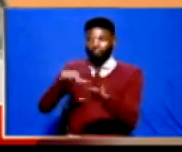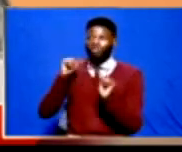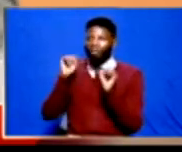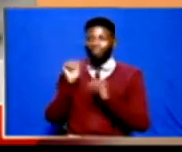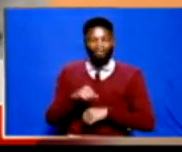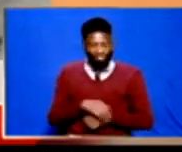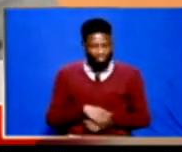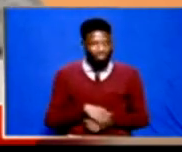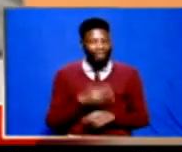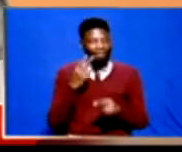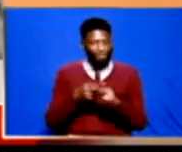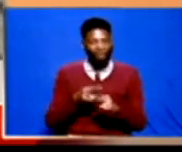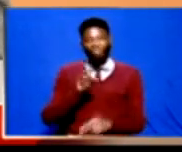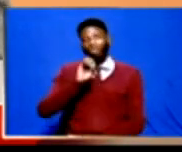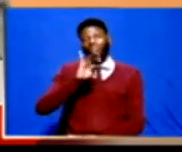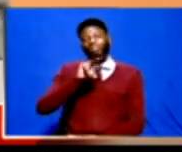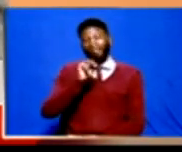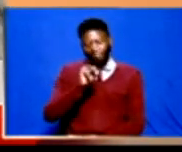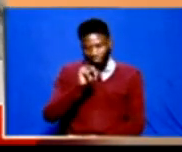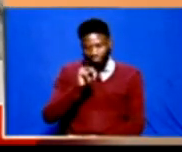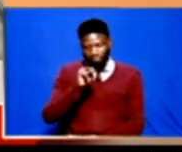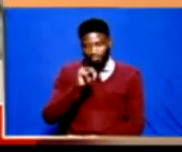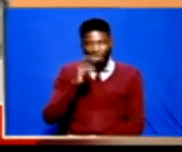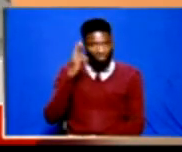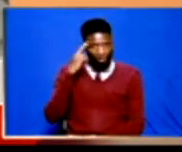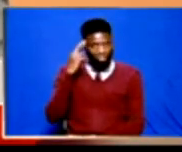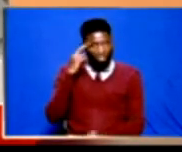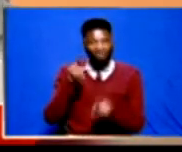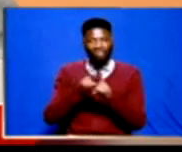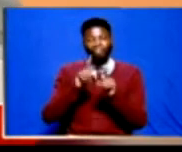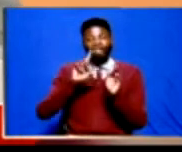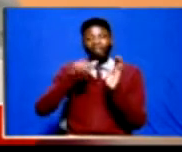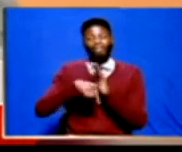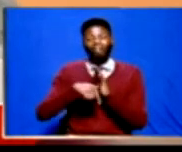is O'Brien Kimani. It can't get better than this. Remember, Kurunzi Mashinani is coming up next